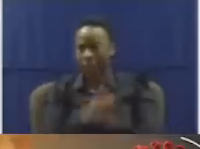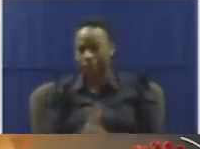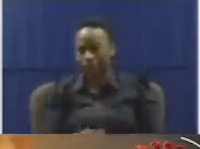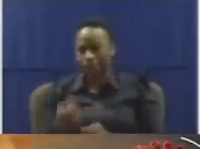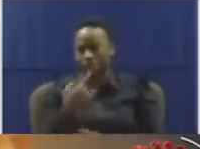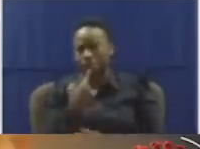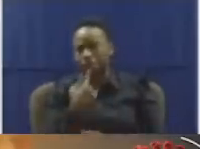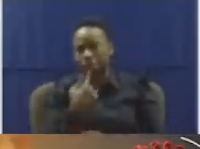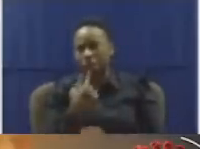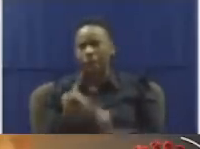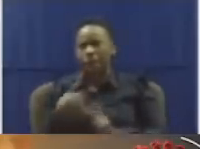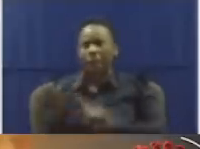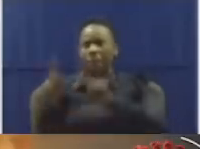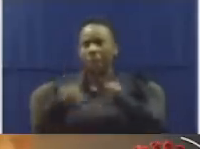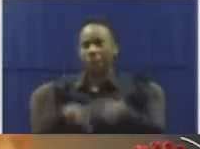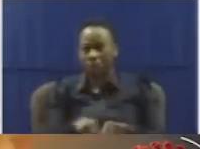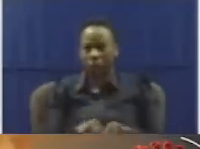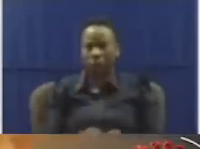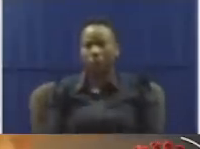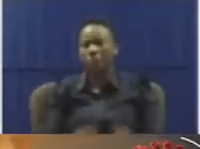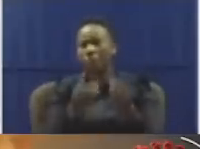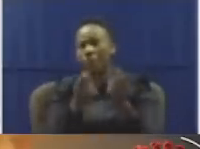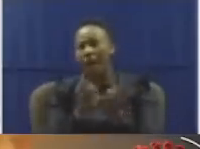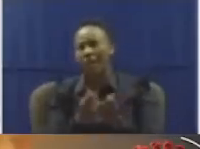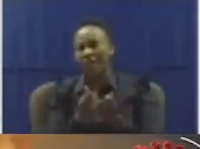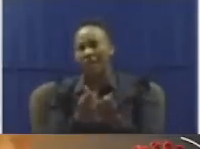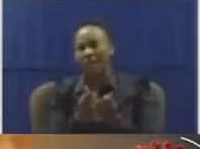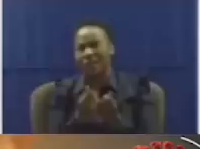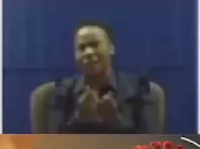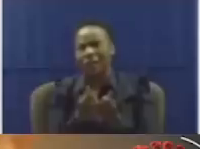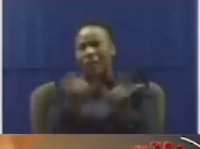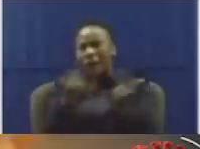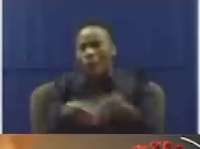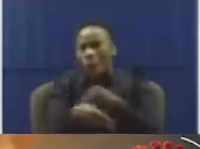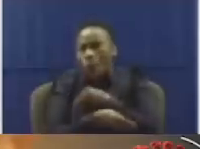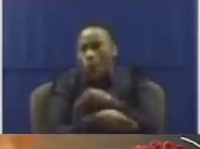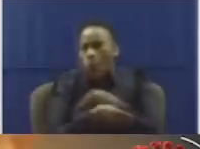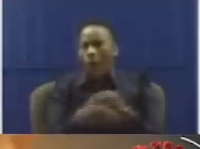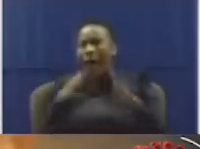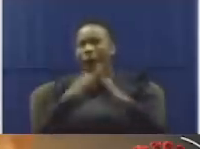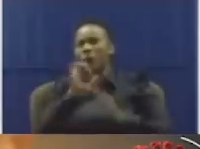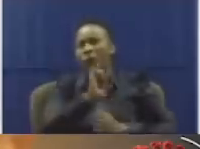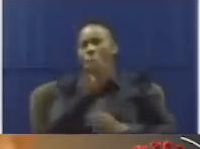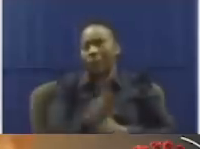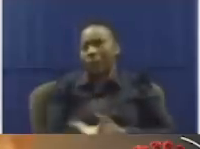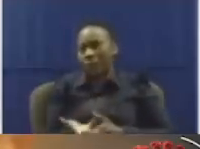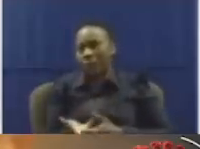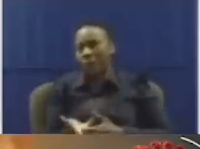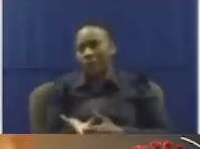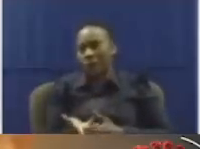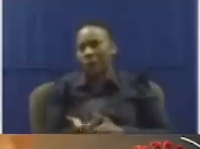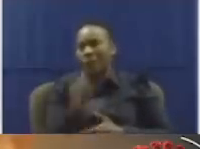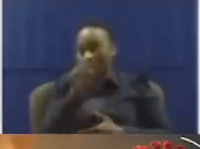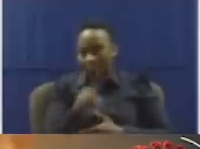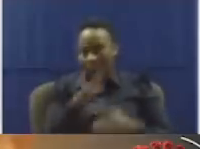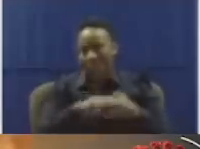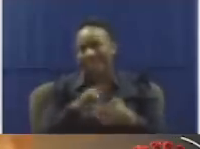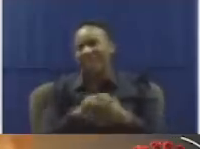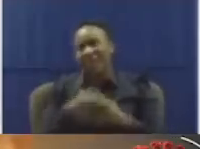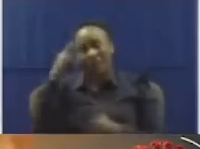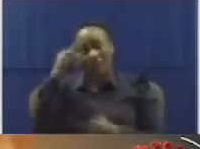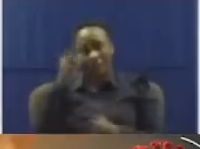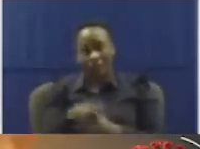how you came into possession of the money, why it was concealed in your house, and the reasons for the cover-up are damning. But